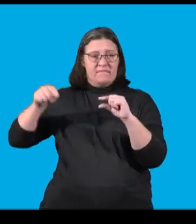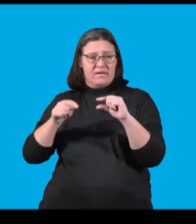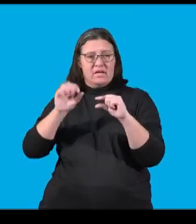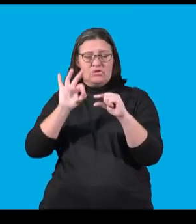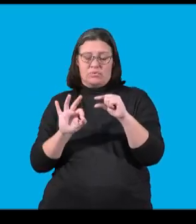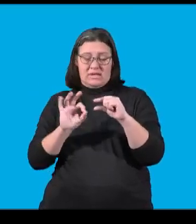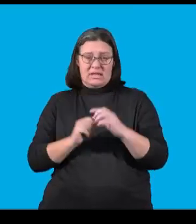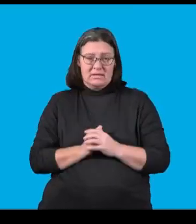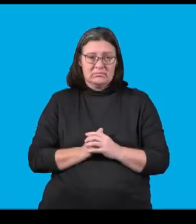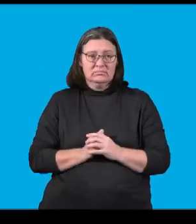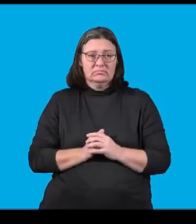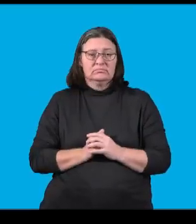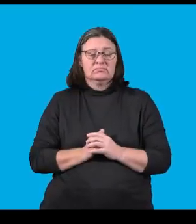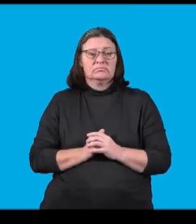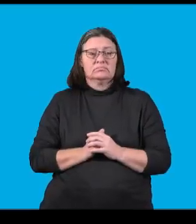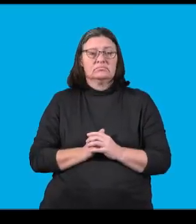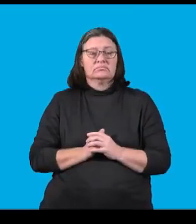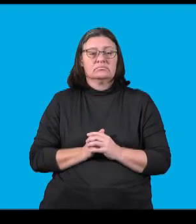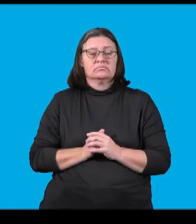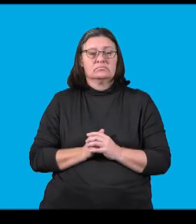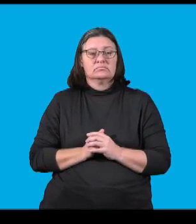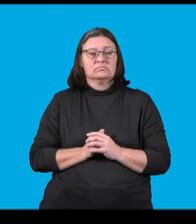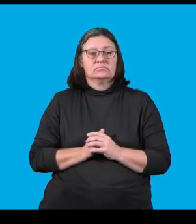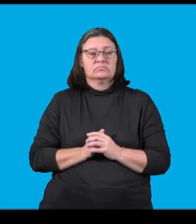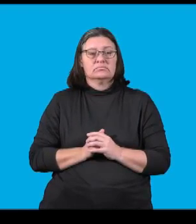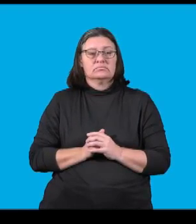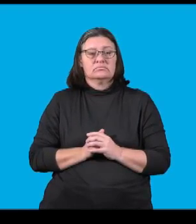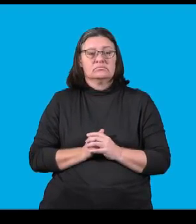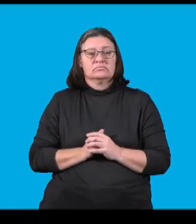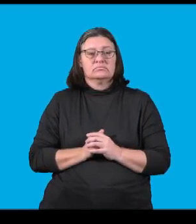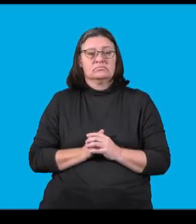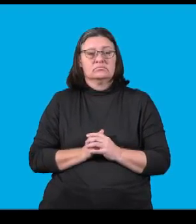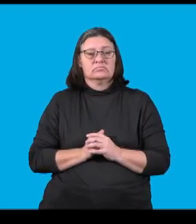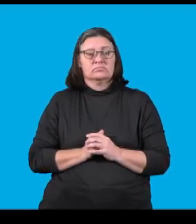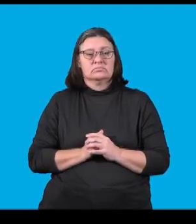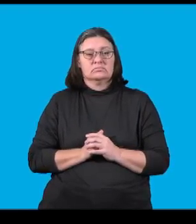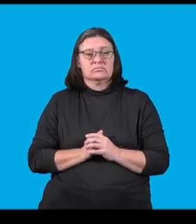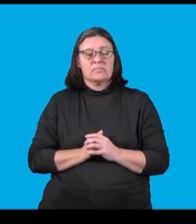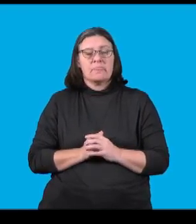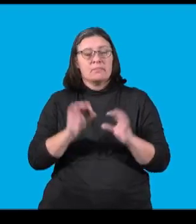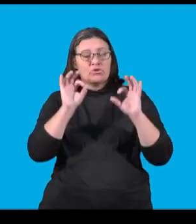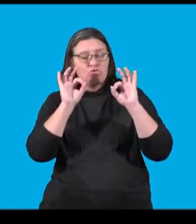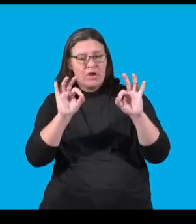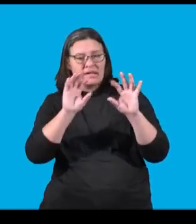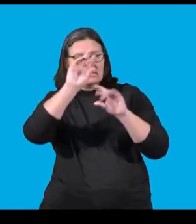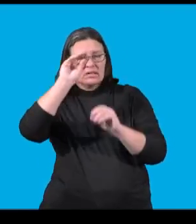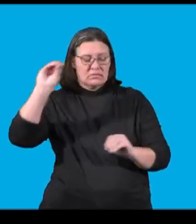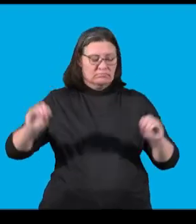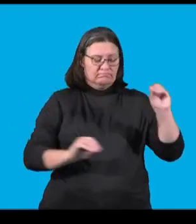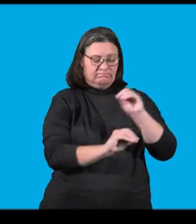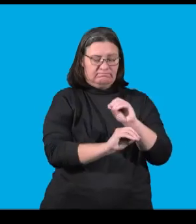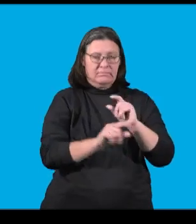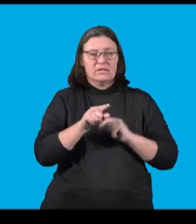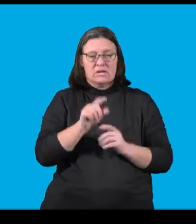what went inside to become your exponent. And this number here in the root is what becomes your denominator. So we need to